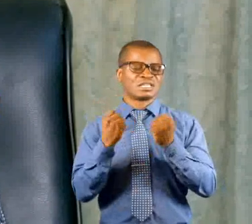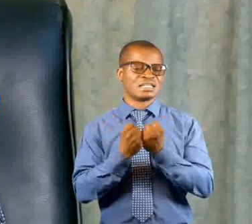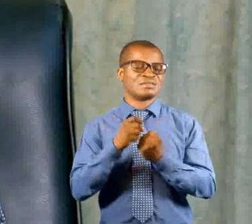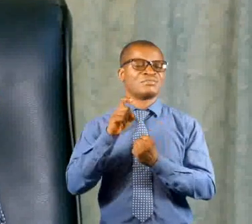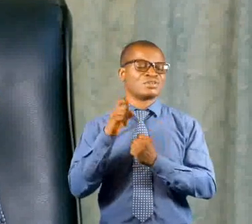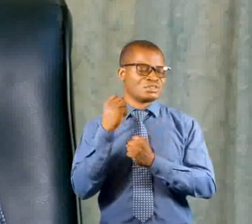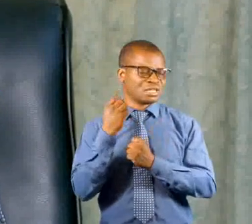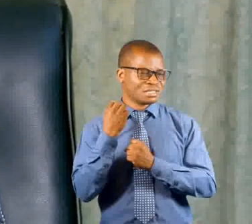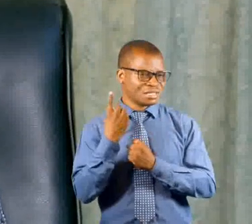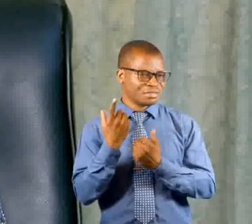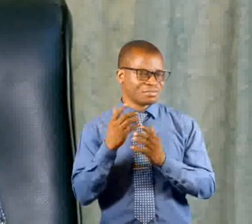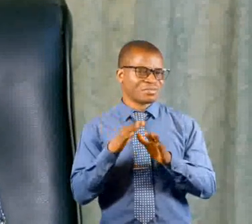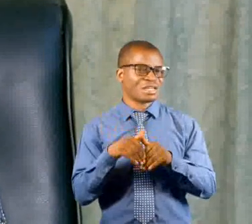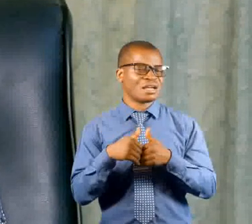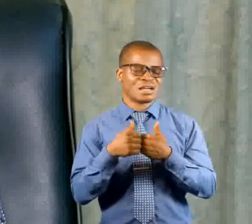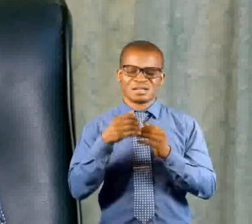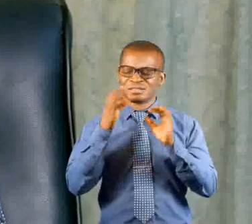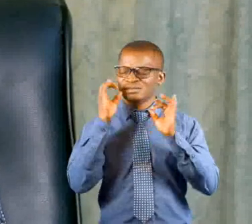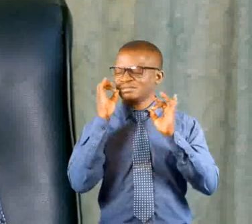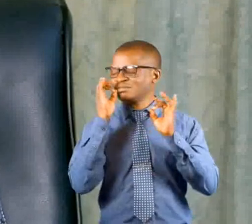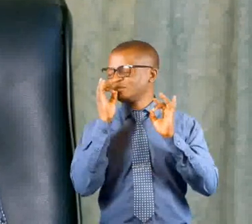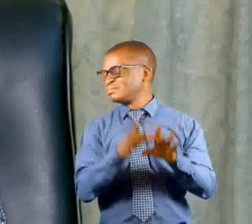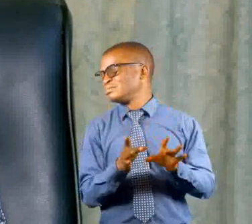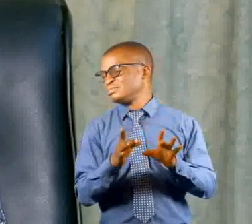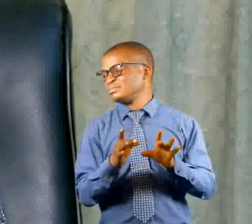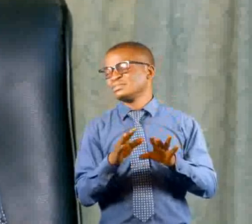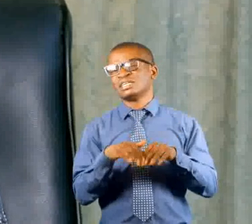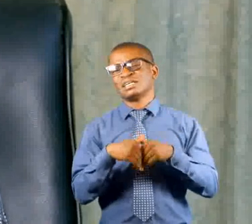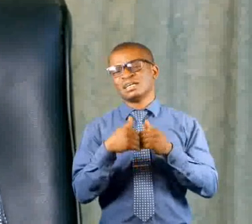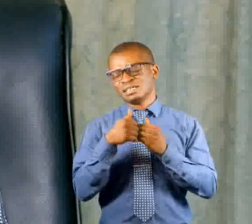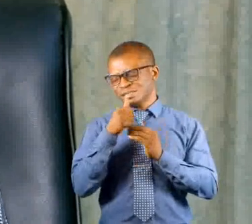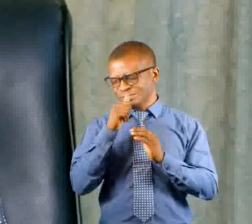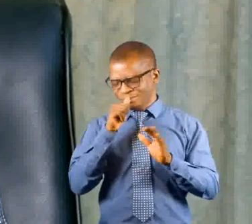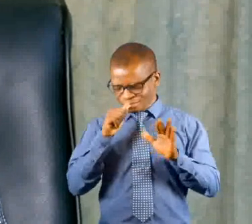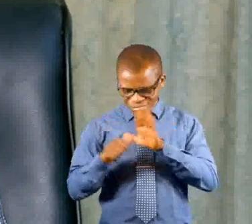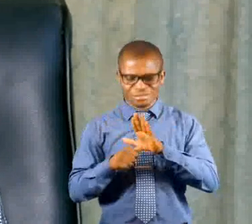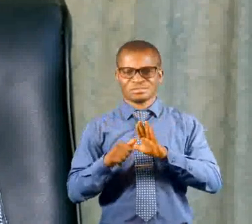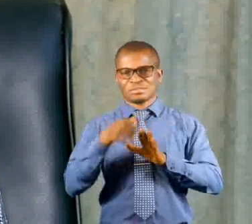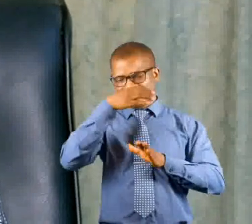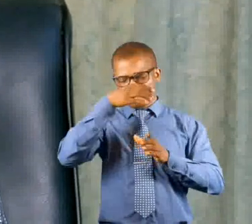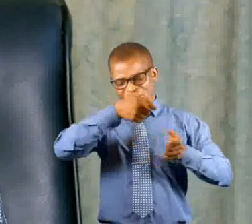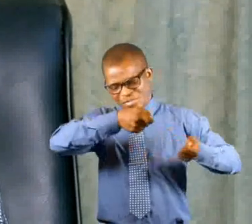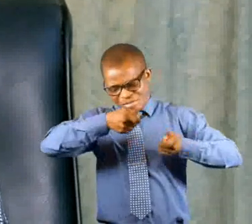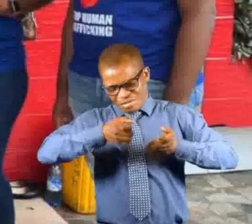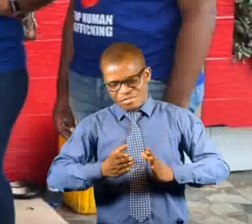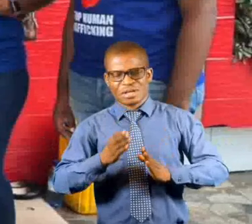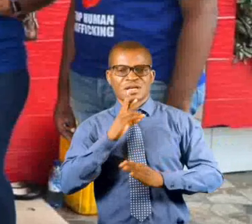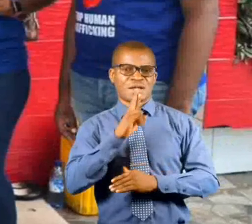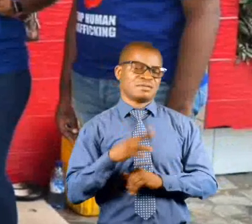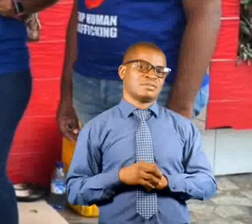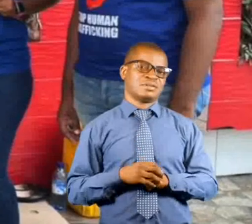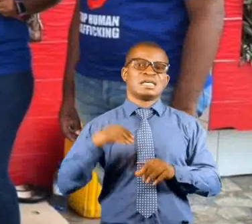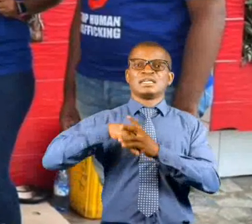society, understands how terrible and how secretive traffickers are.